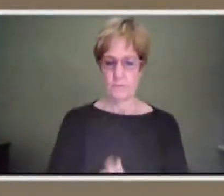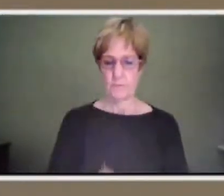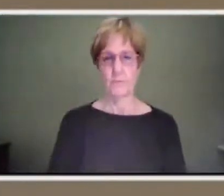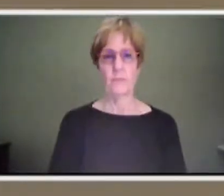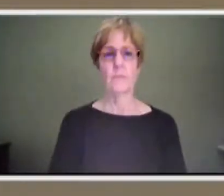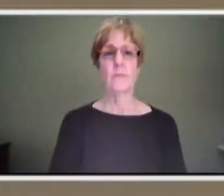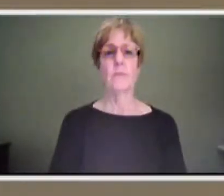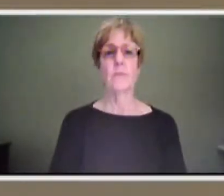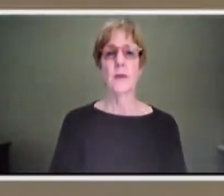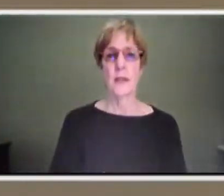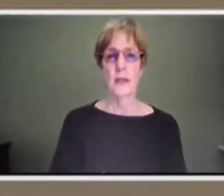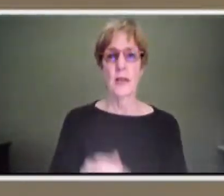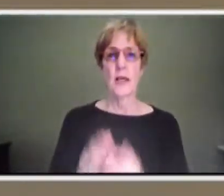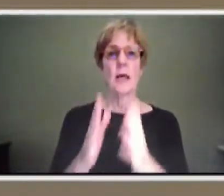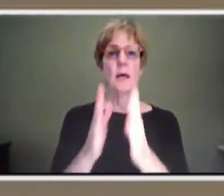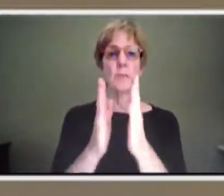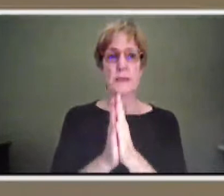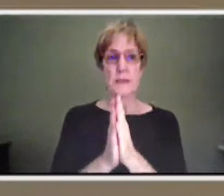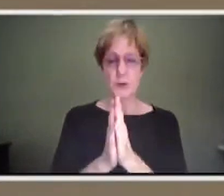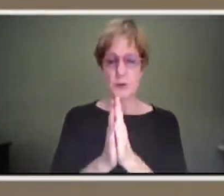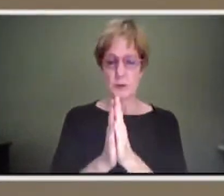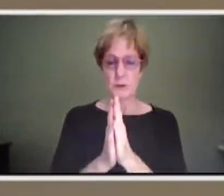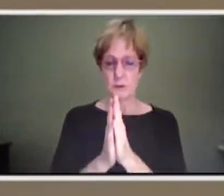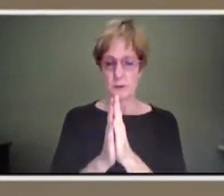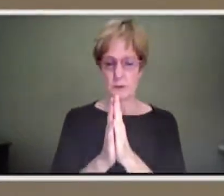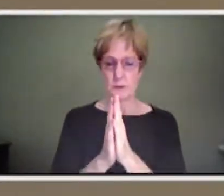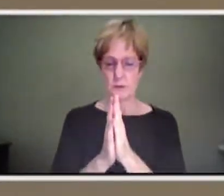rezoning petition